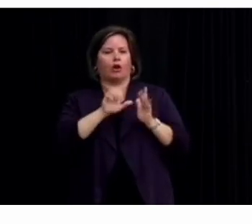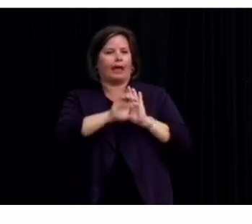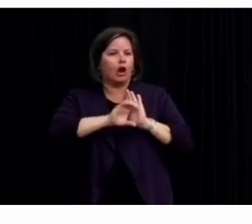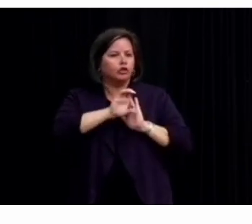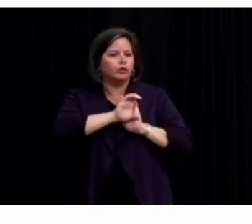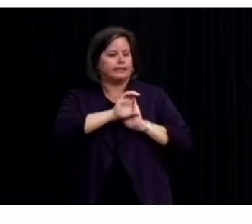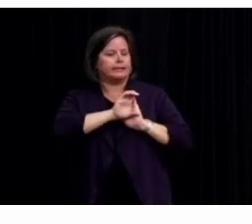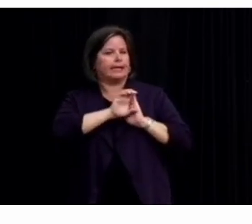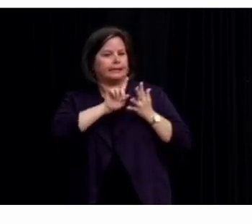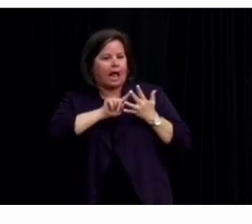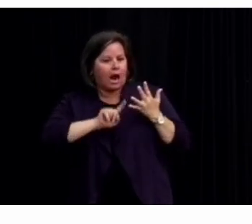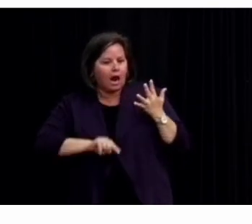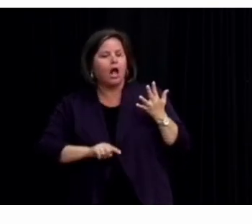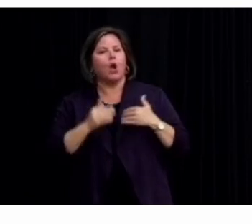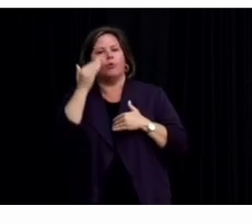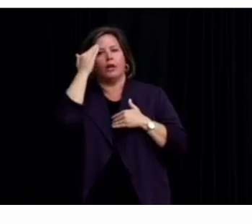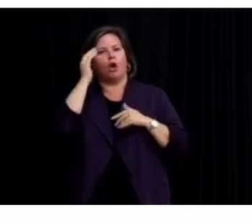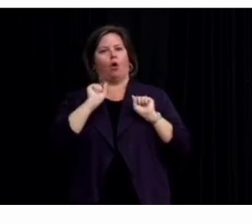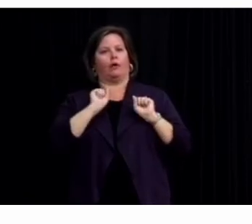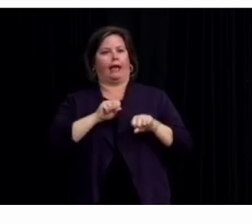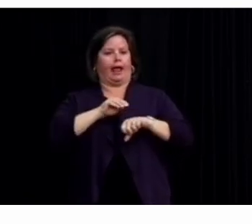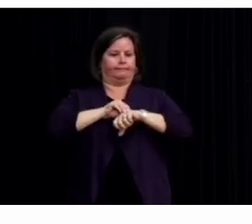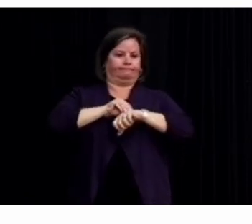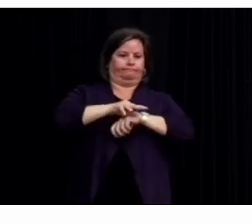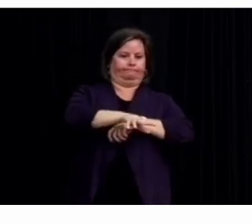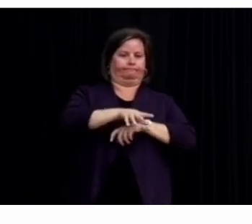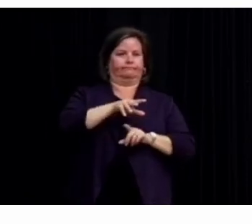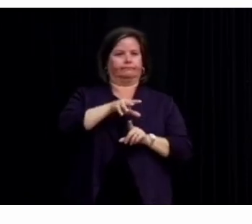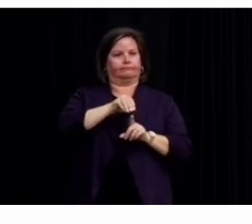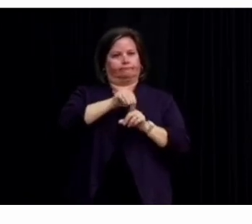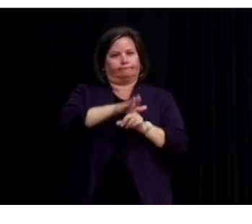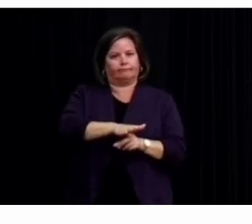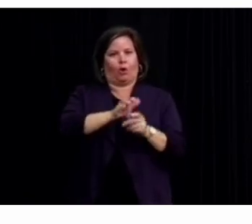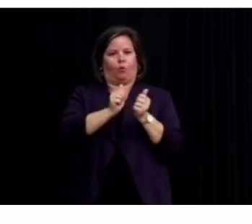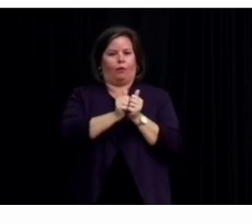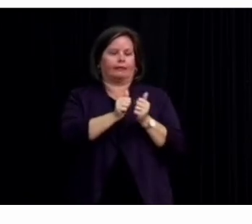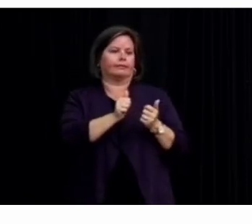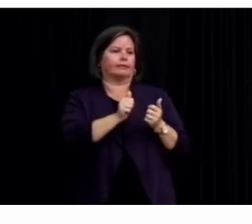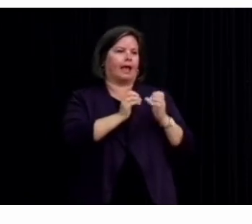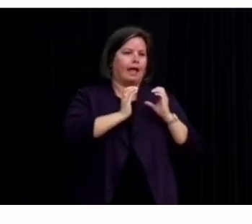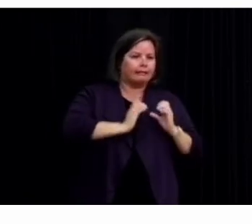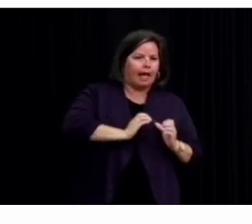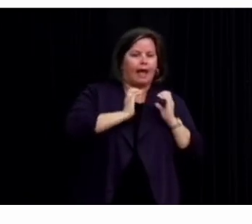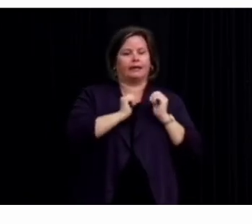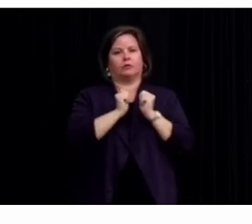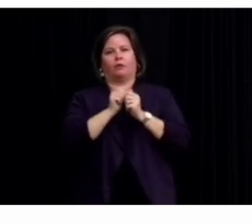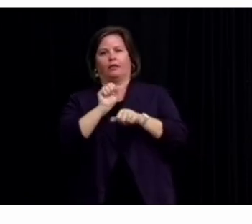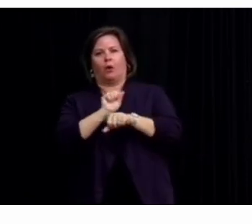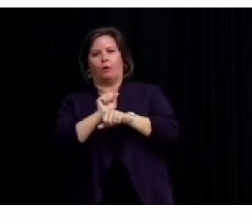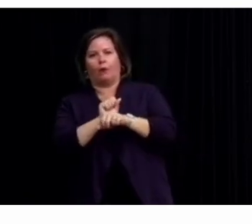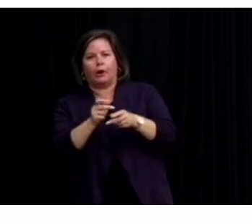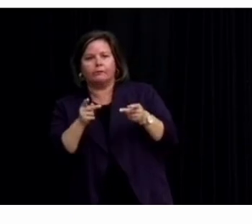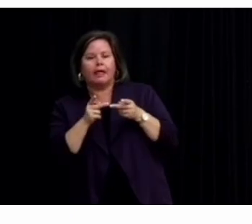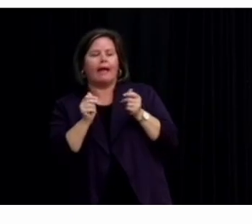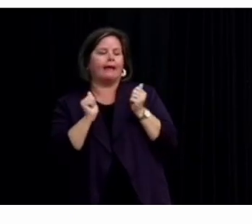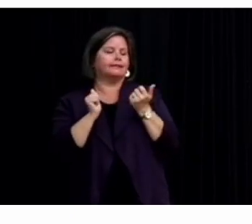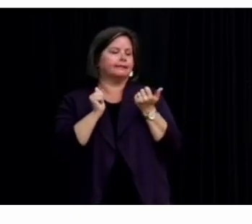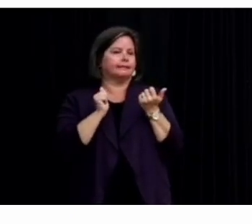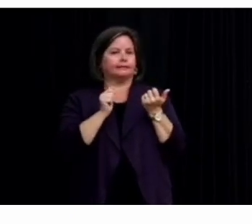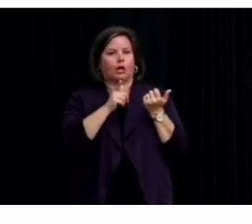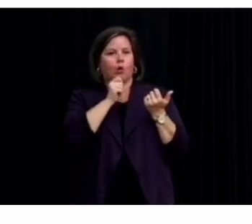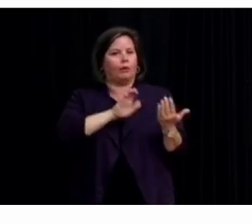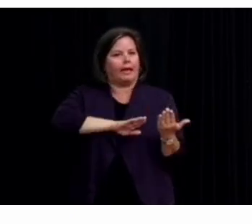We know that bias can manifest itself in our interactions with our clients, in the workplace, and with our colleagues. And we also talk